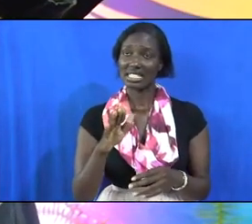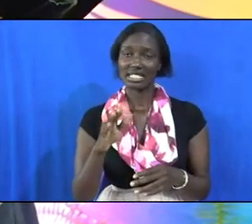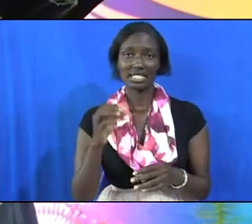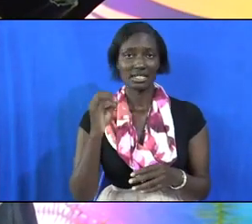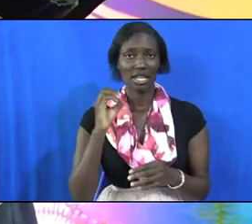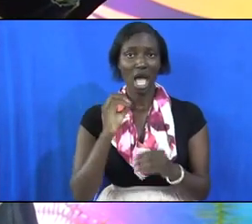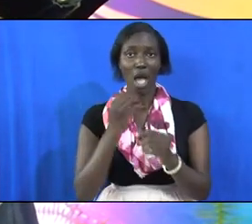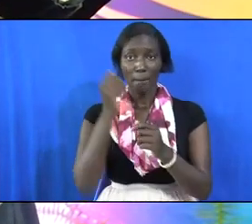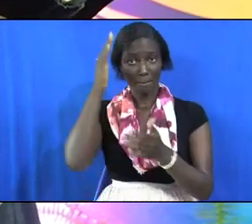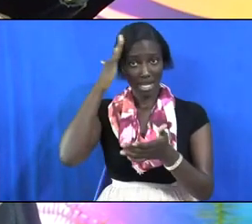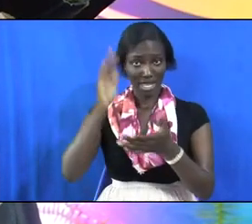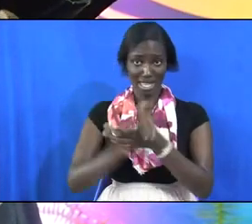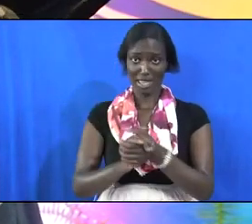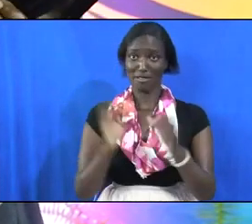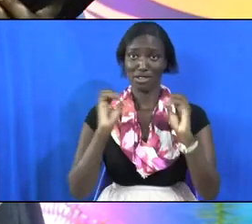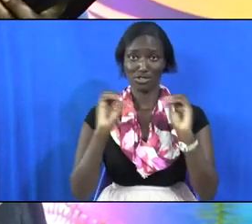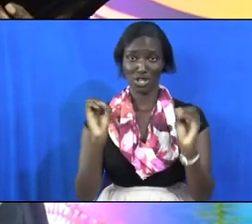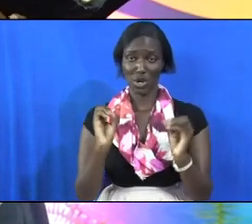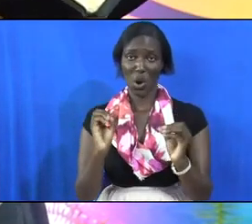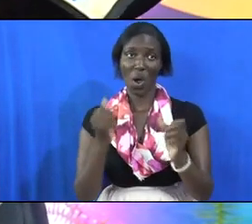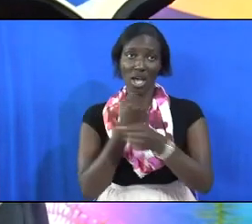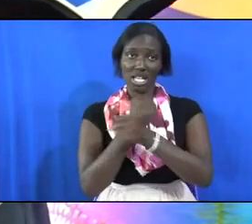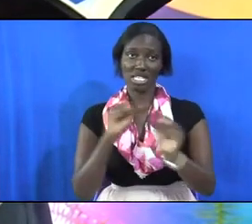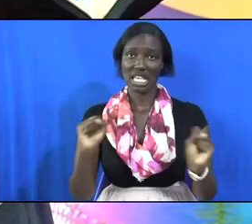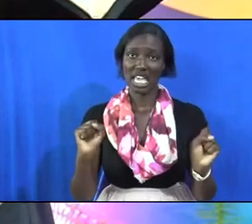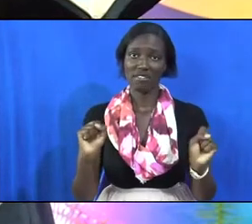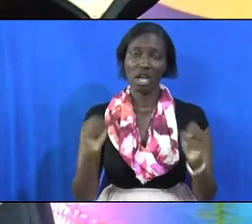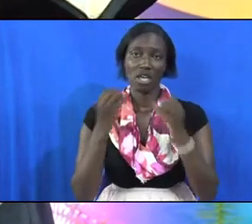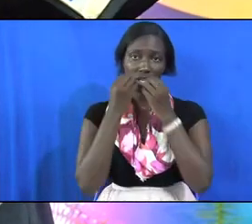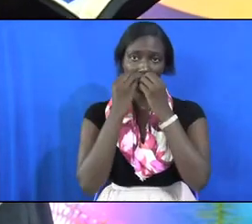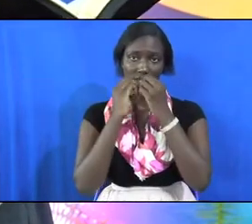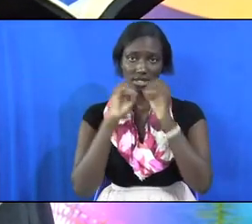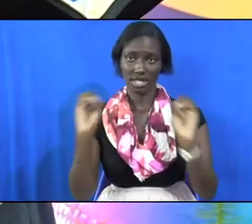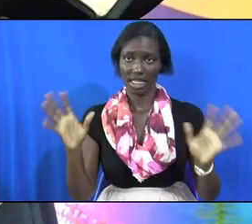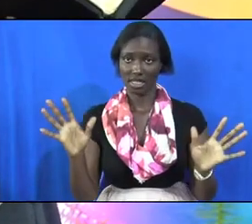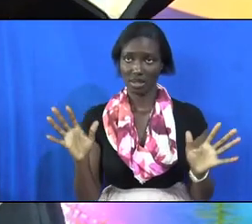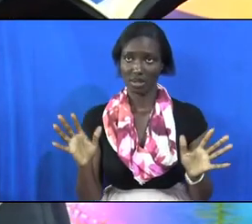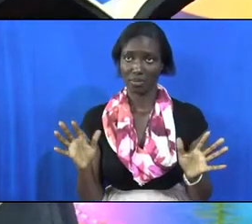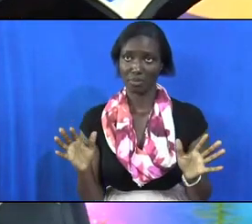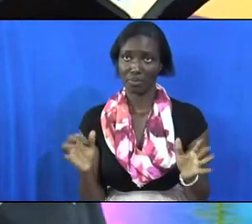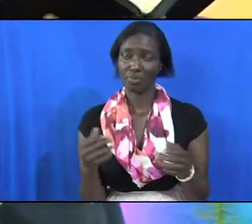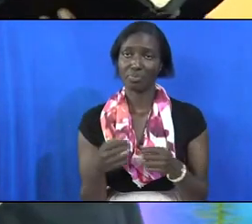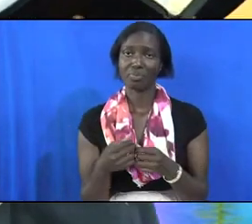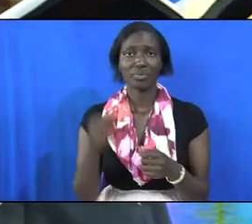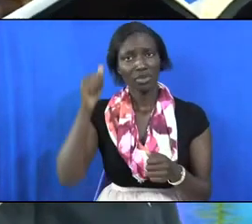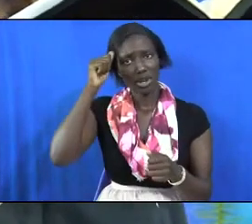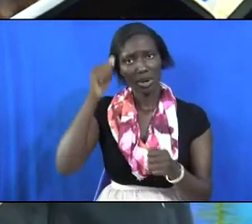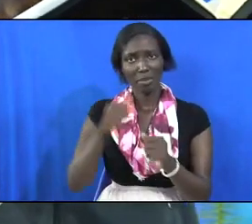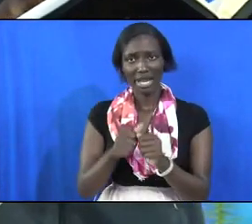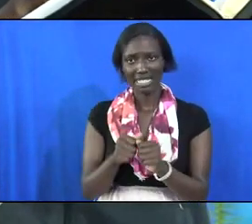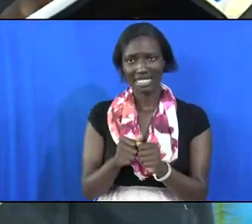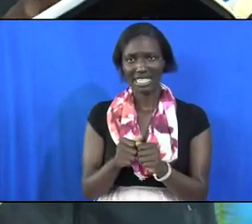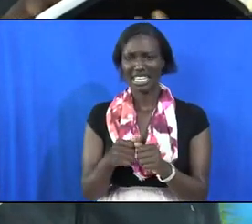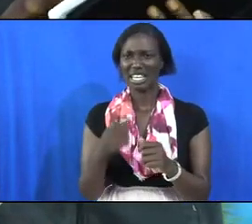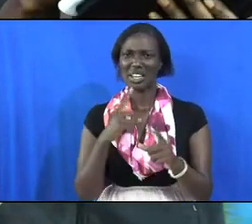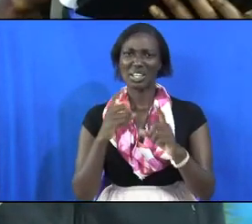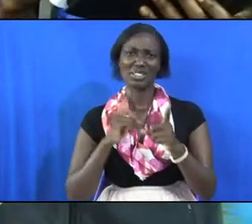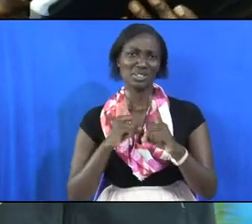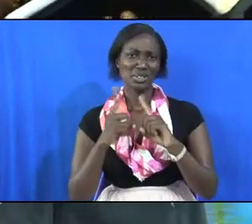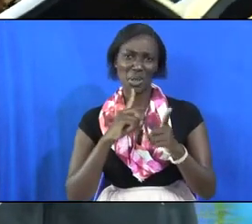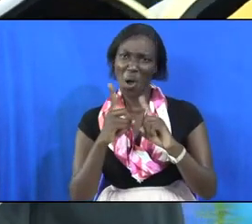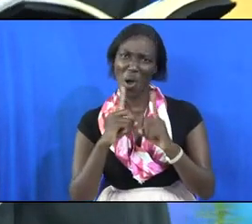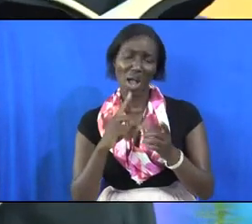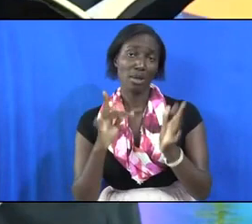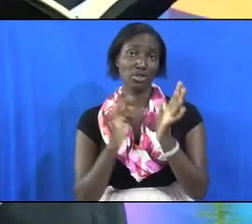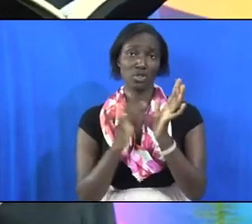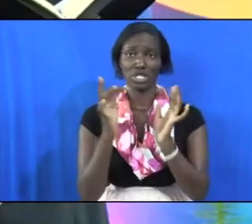that doesn't believe shall not be saved." So we are reminded that we need to talk about Jesus so that people